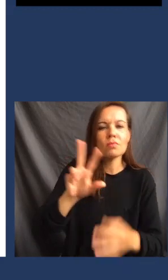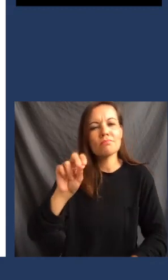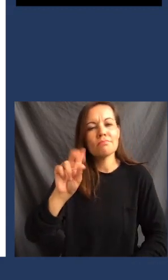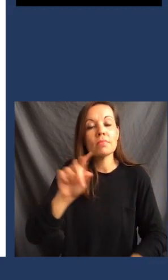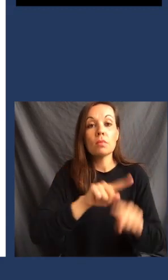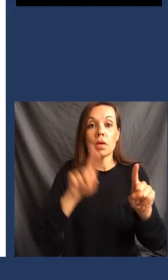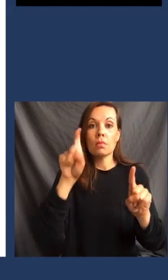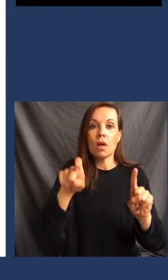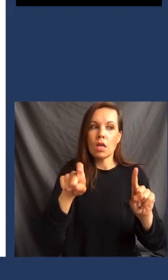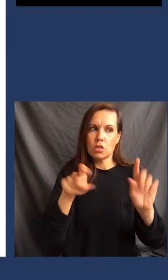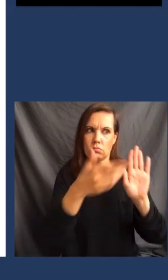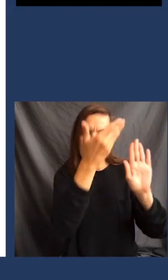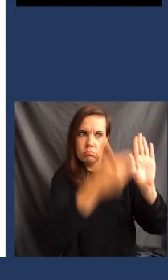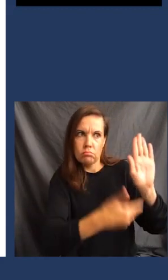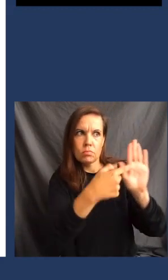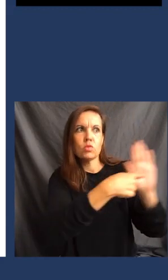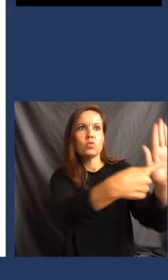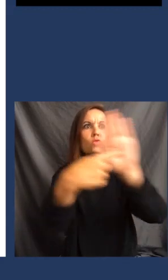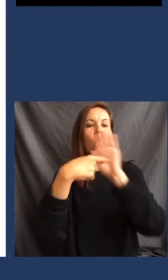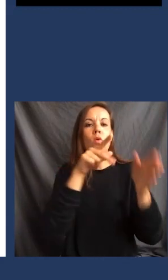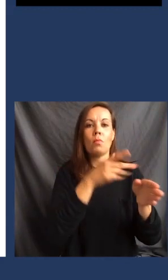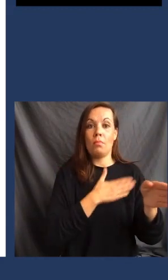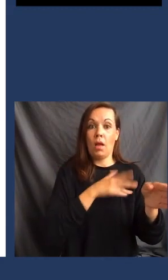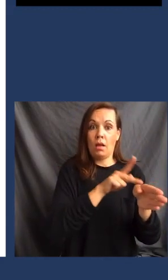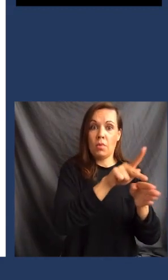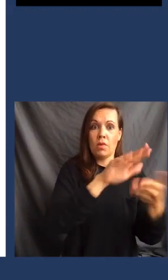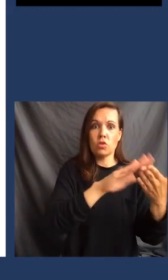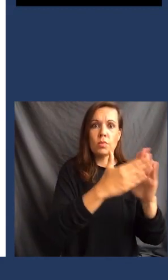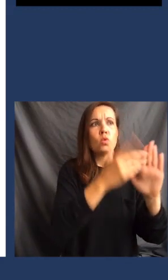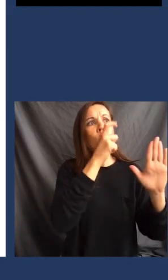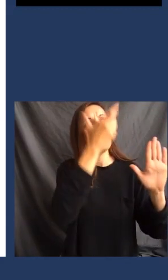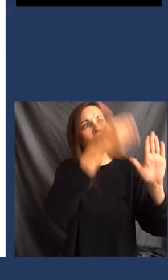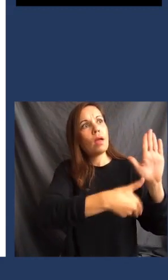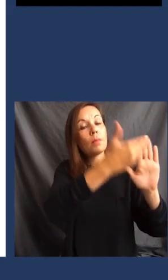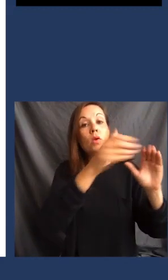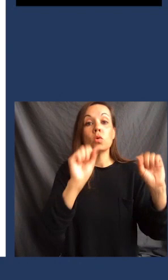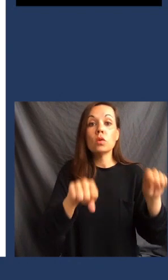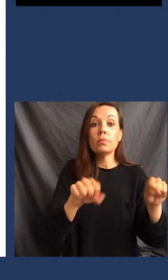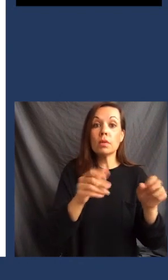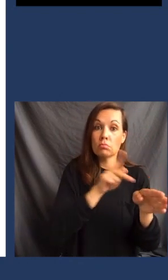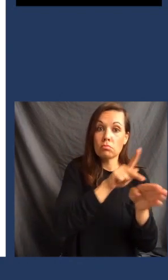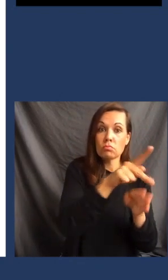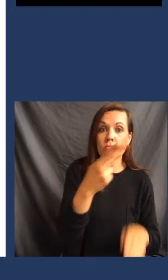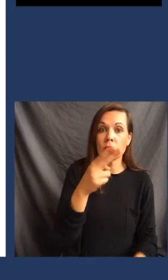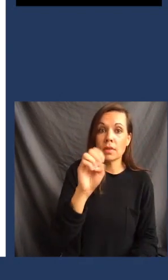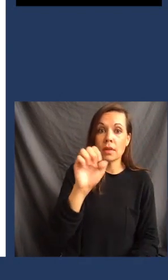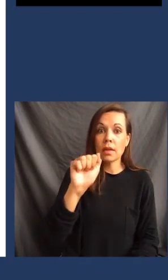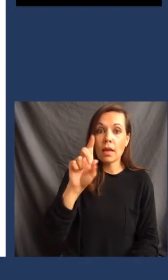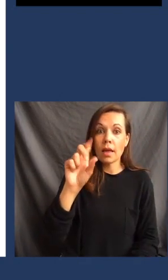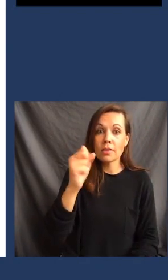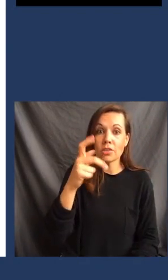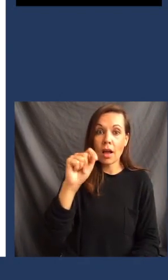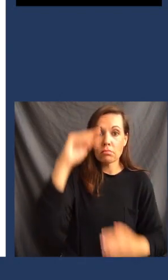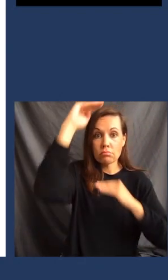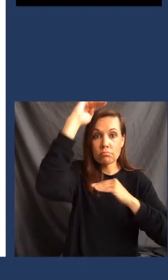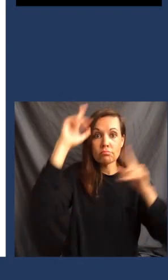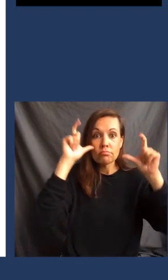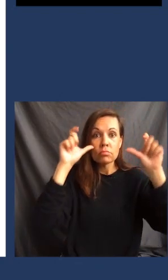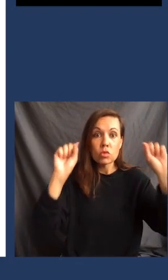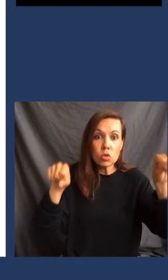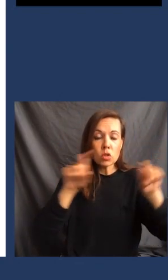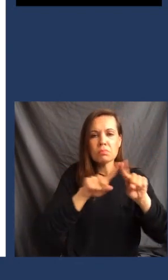has to tell your professional community who you are. It can be a professional headshot, but it doesn't have to necessarily be